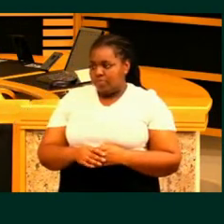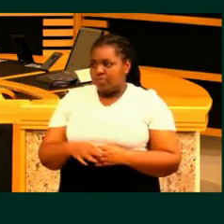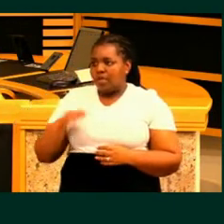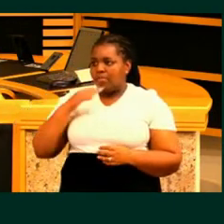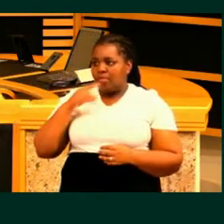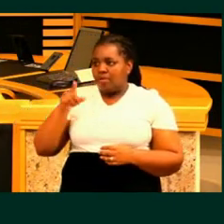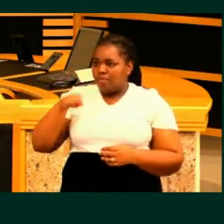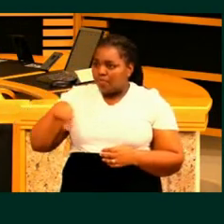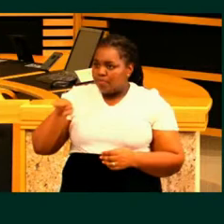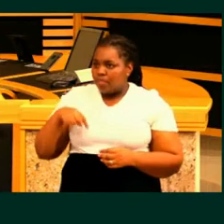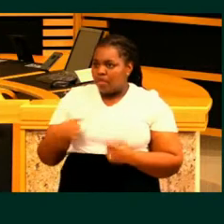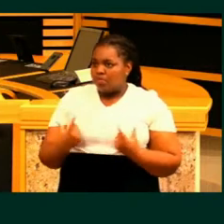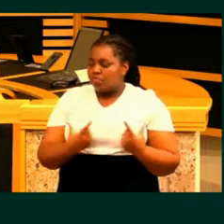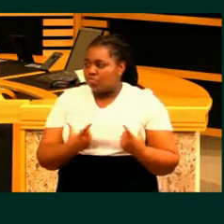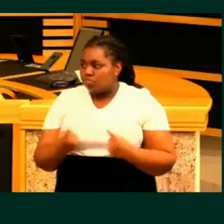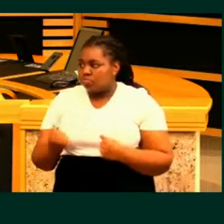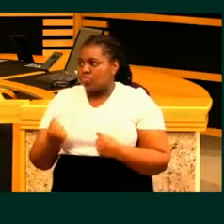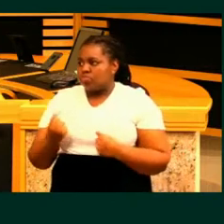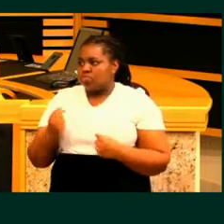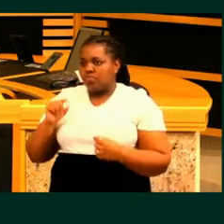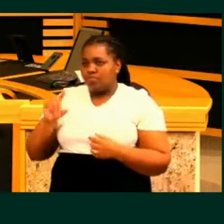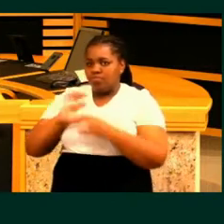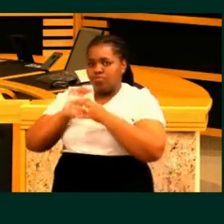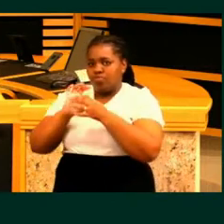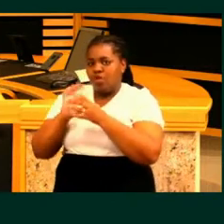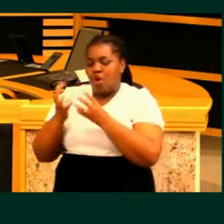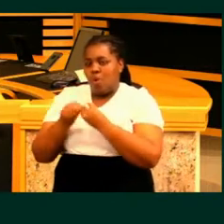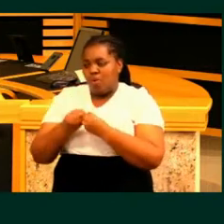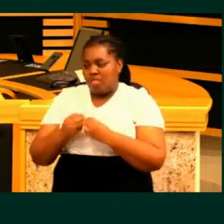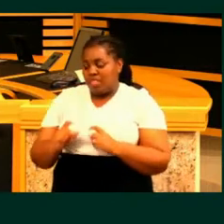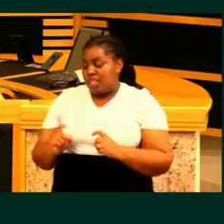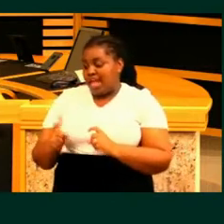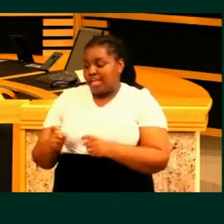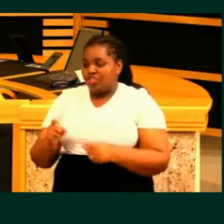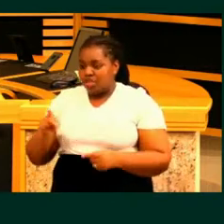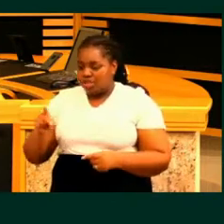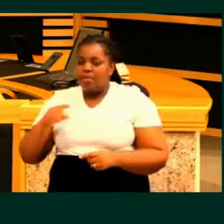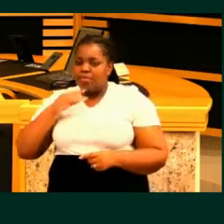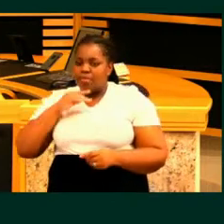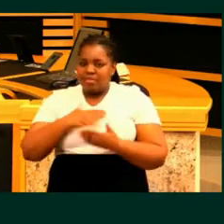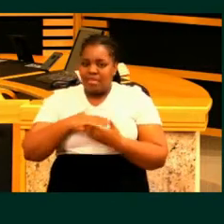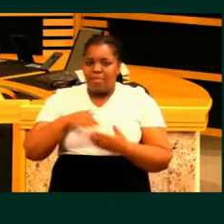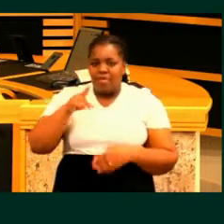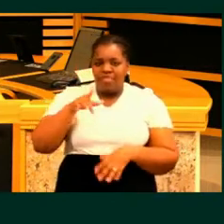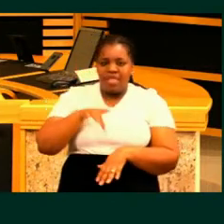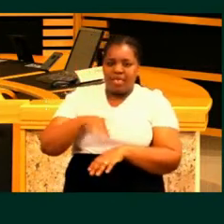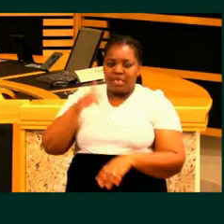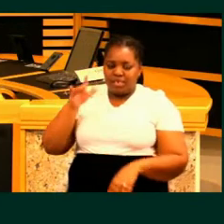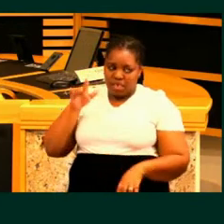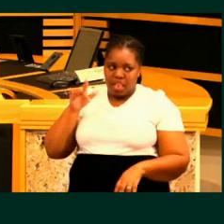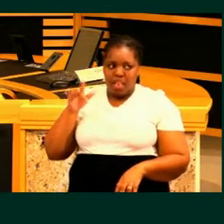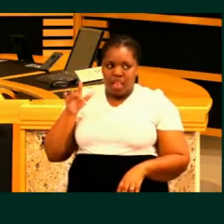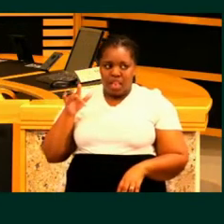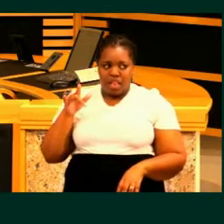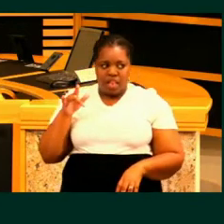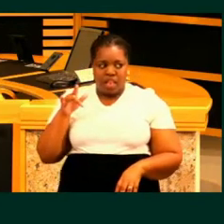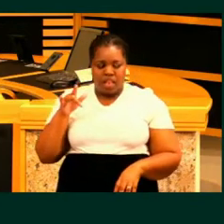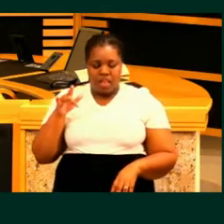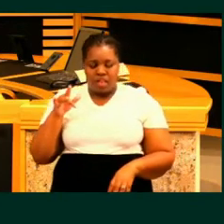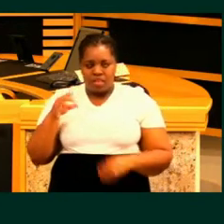robust intergovernmental relations with the agency is one of the critical